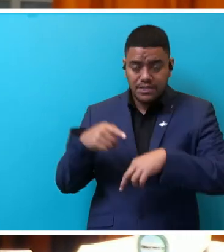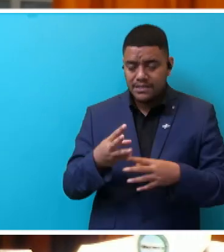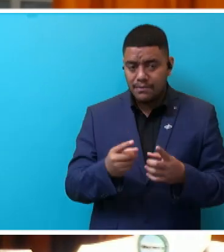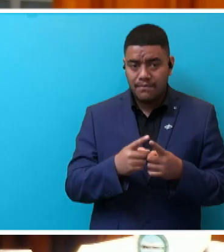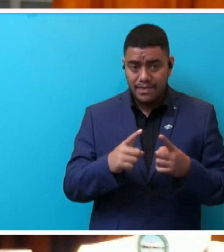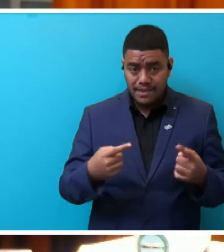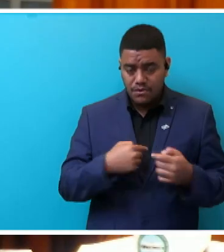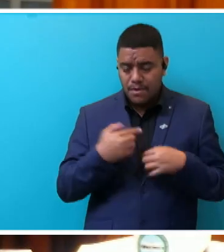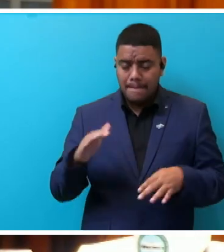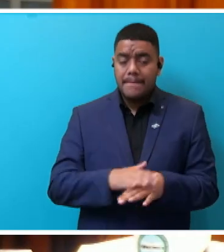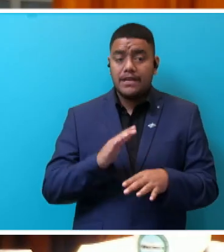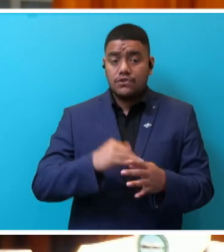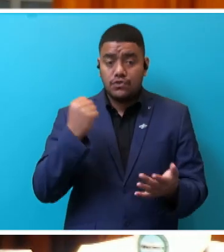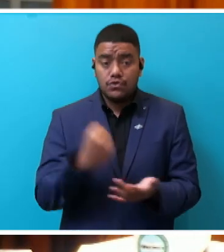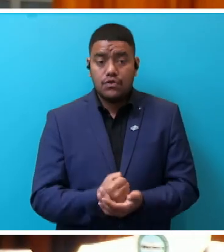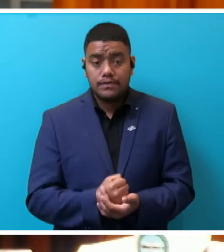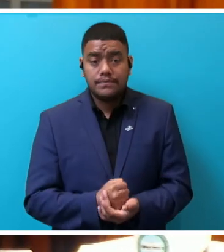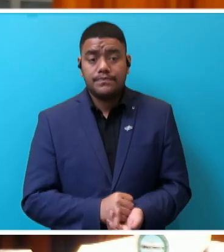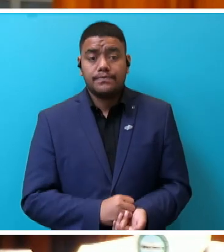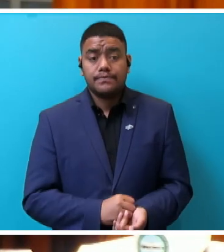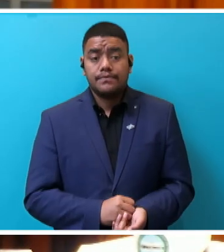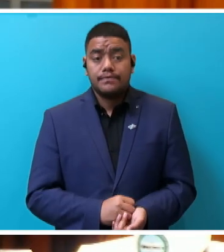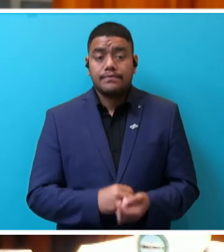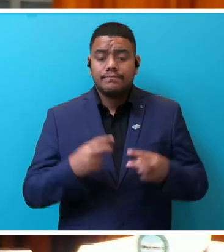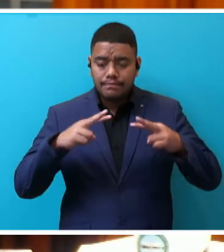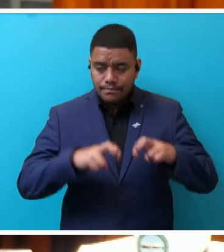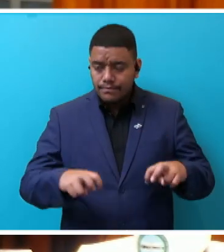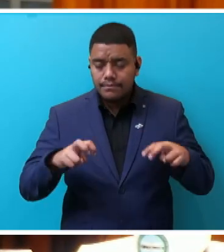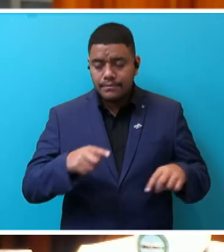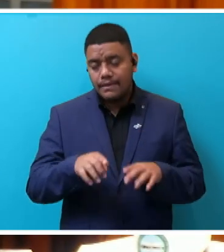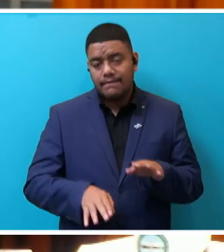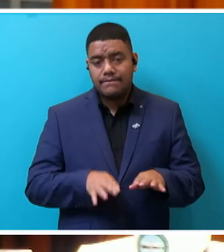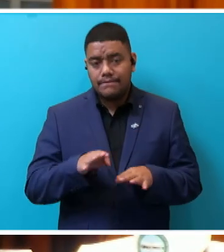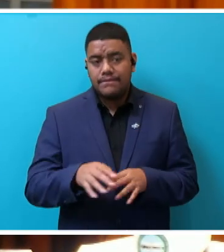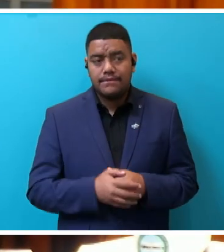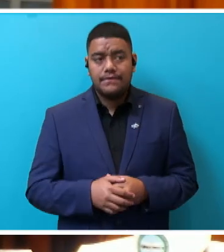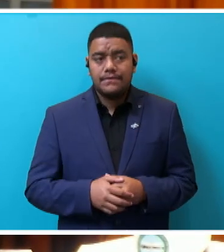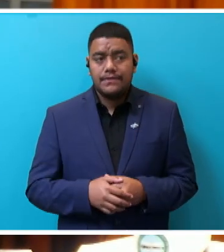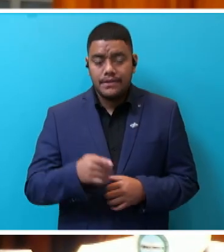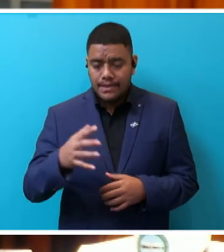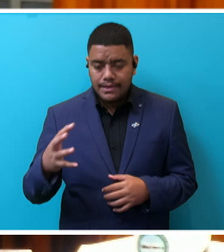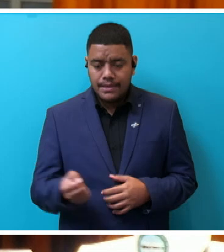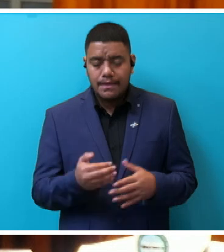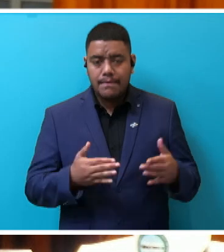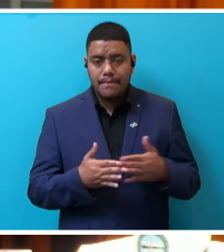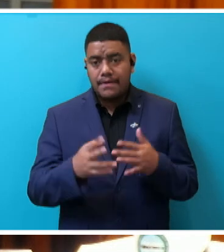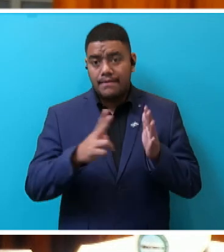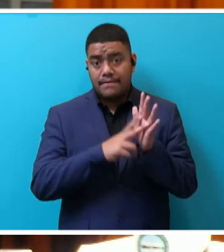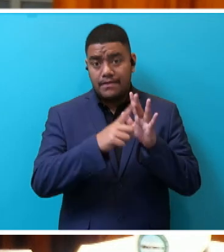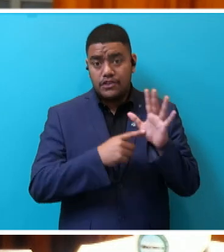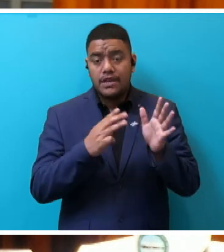we'll make sure that in the exploration phase that is going to be undertaken by VGML in the